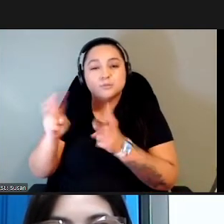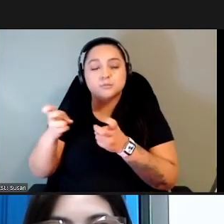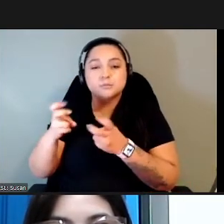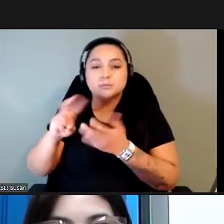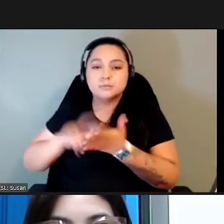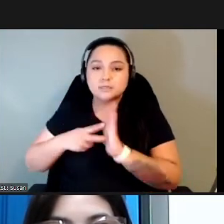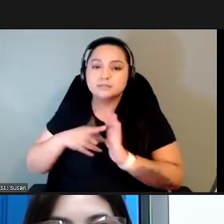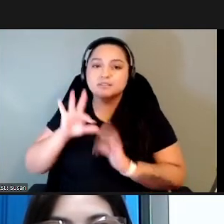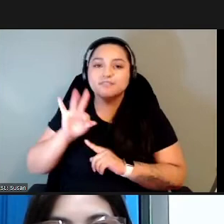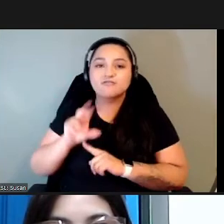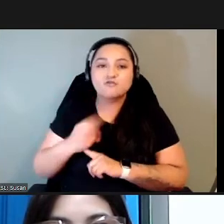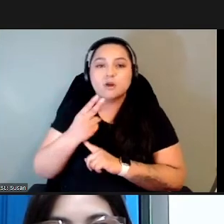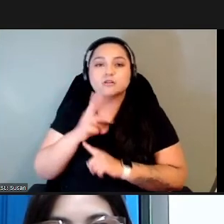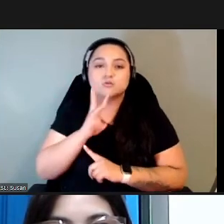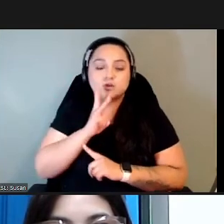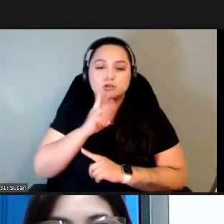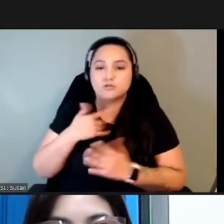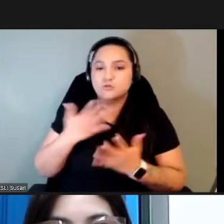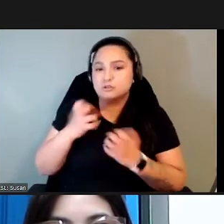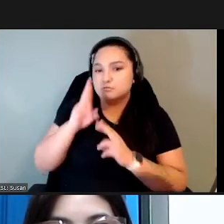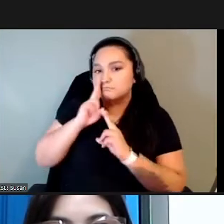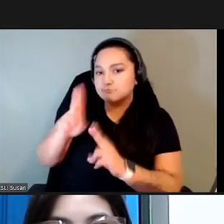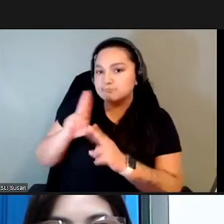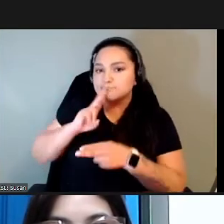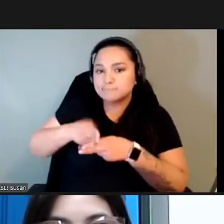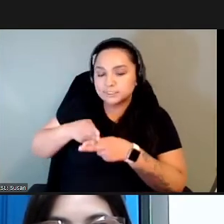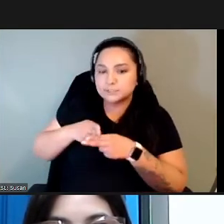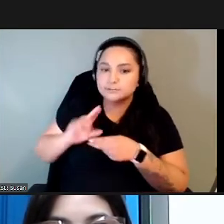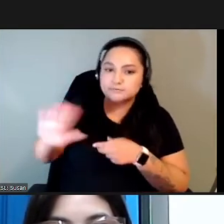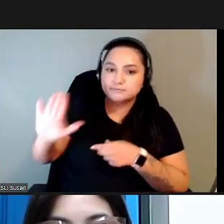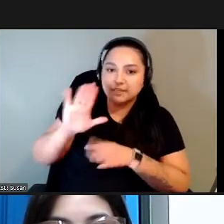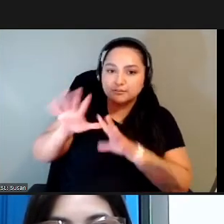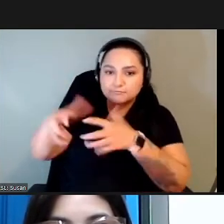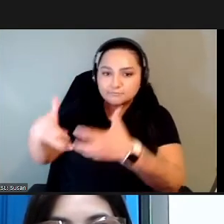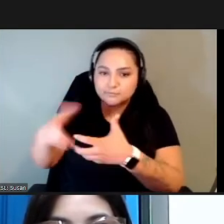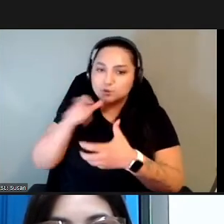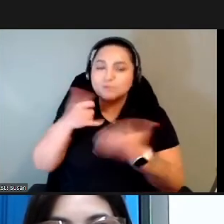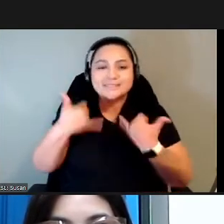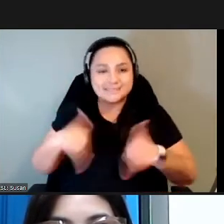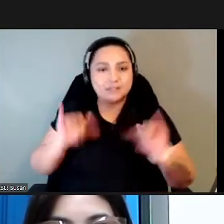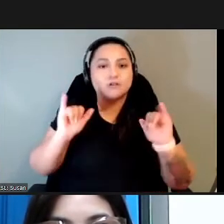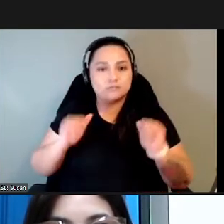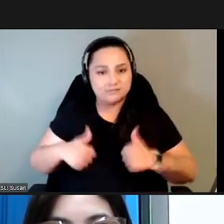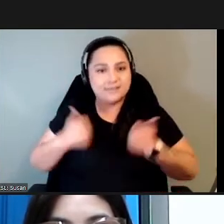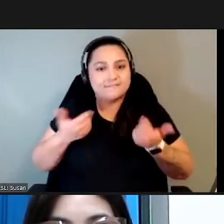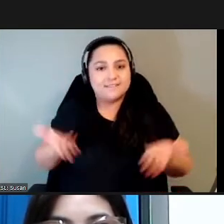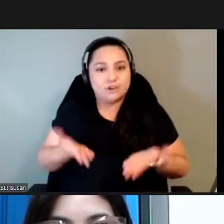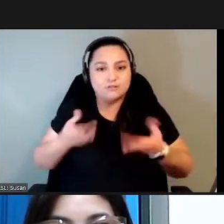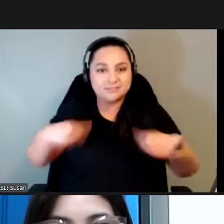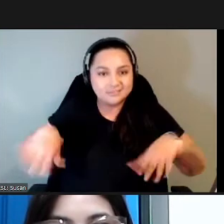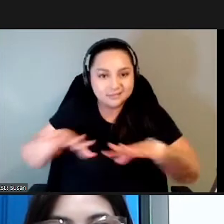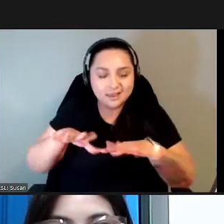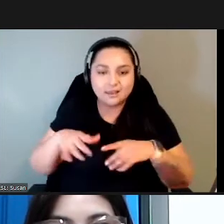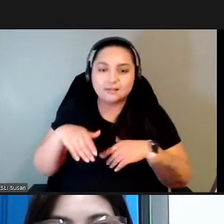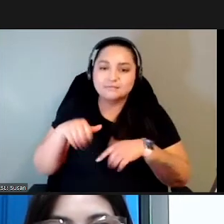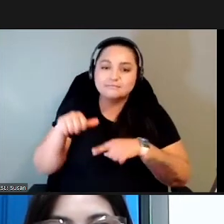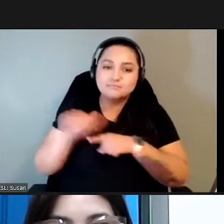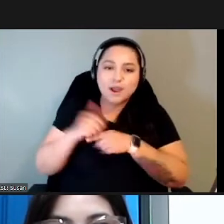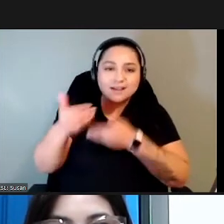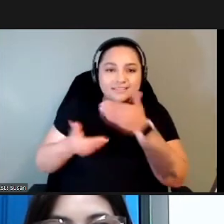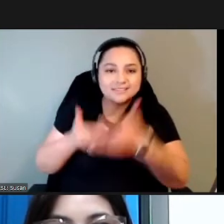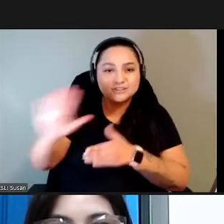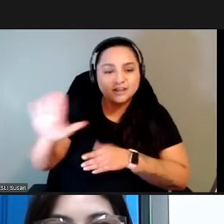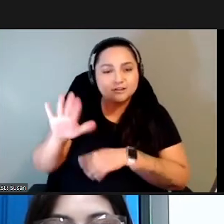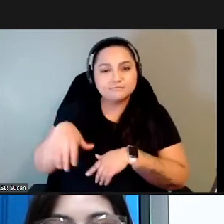tribal sovereignty and the Nipmuc people who continue to live on this land, practice traditions, and share their culture despite all that was